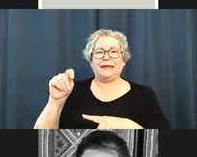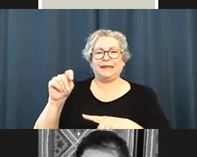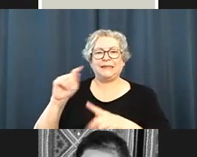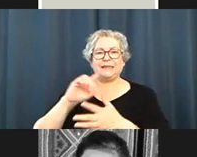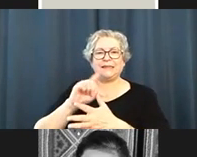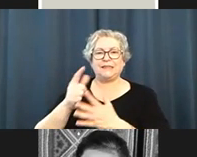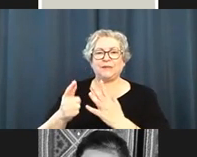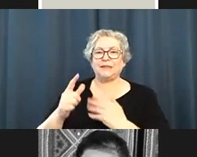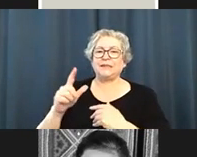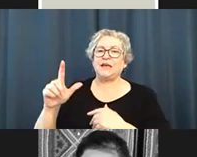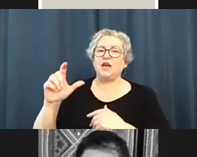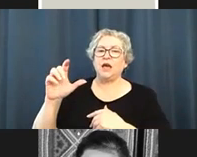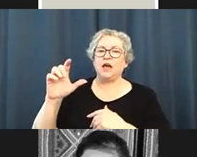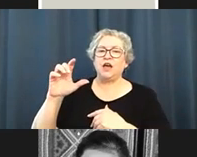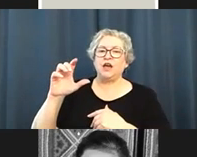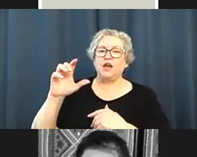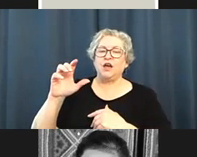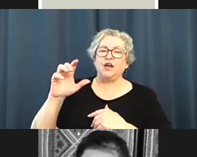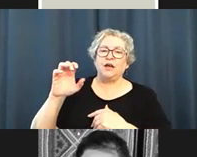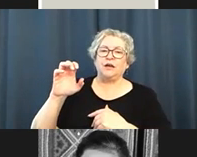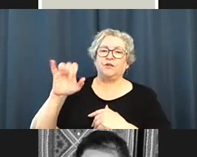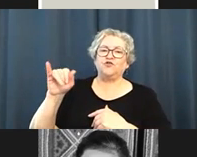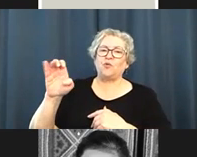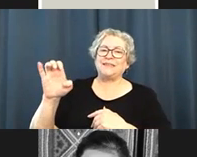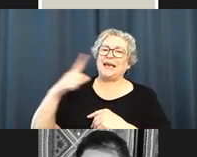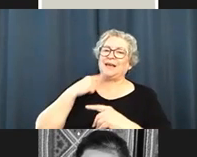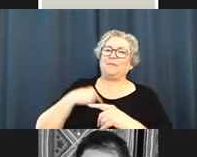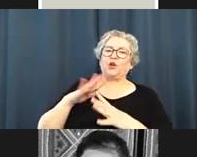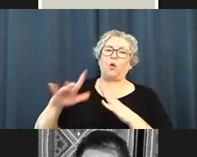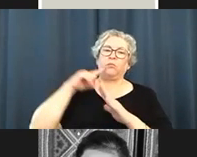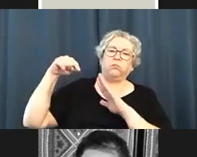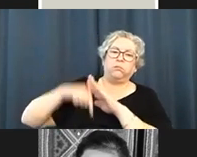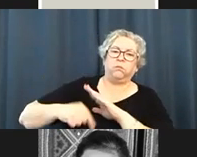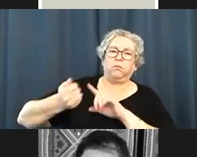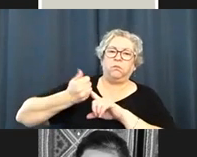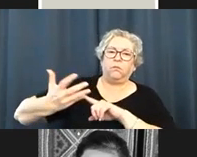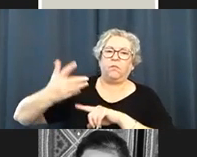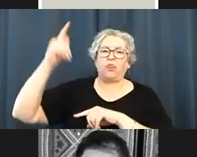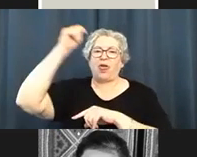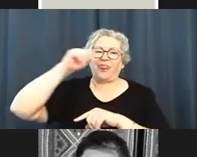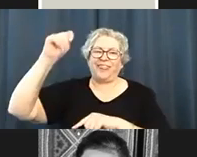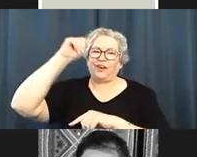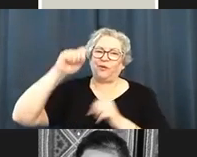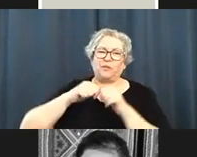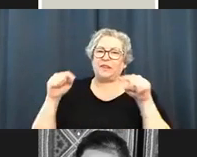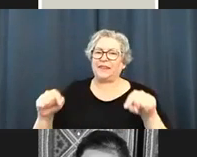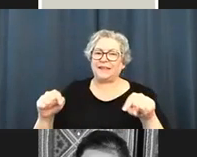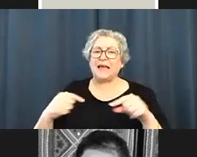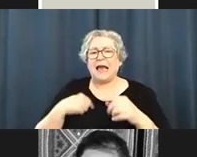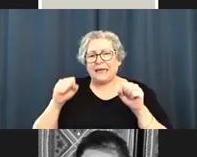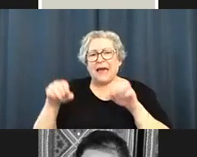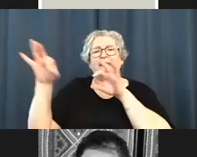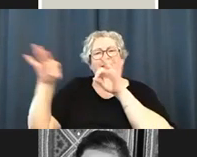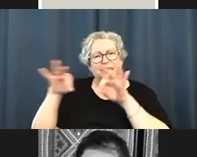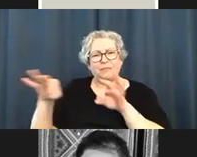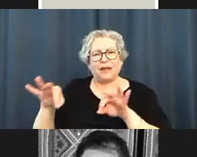not get too theoretical into all this because there is some theory behind it. And I can tell you though that